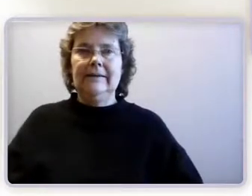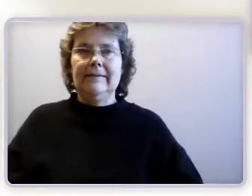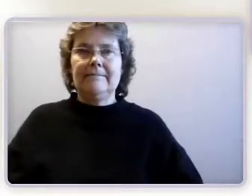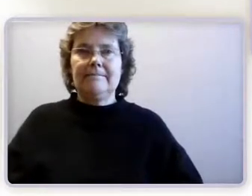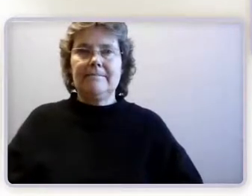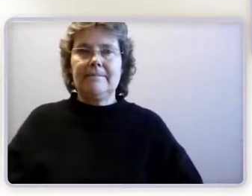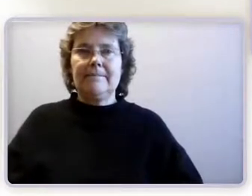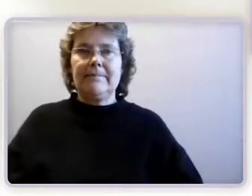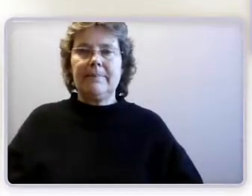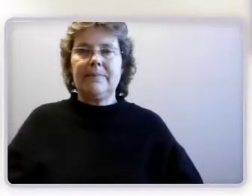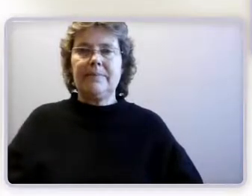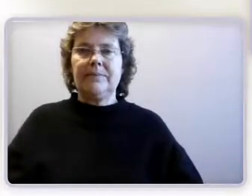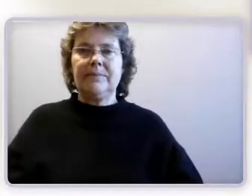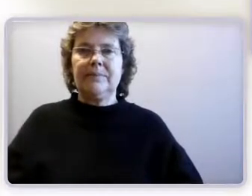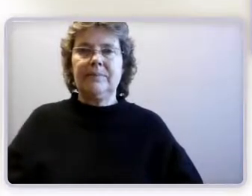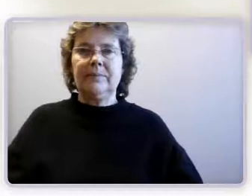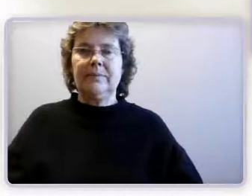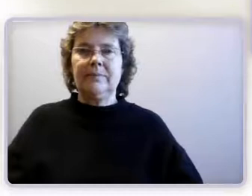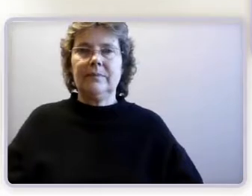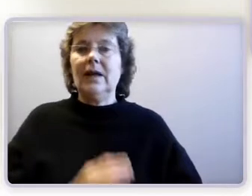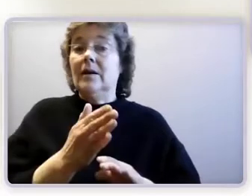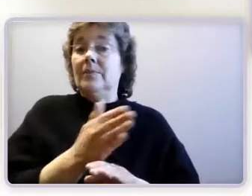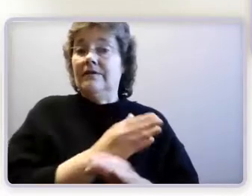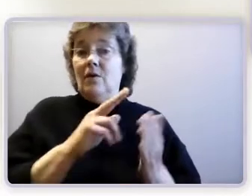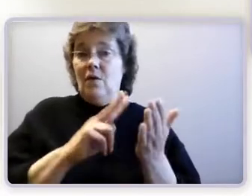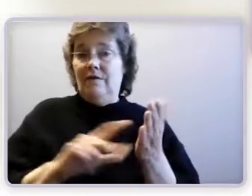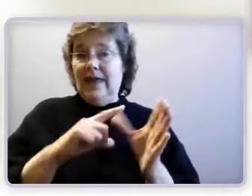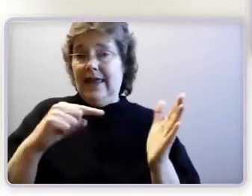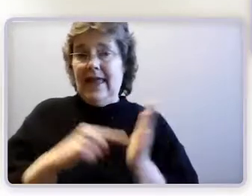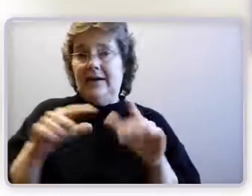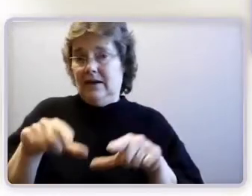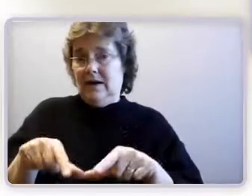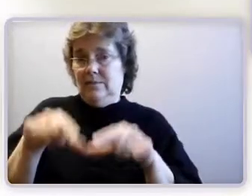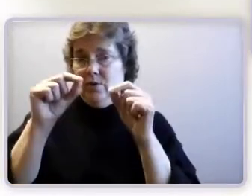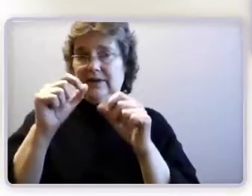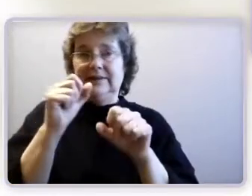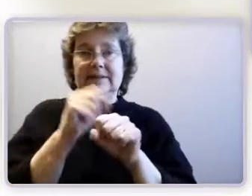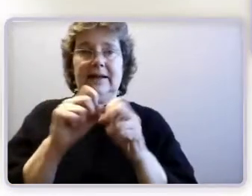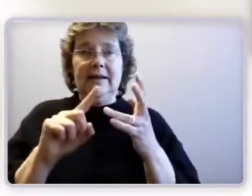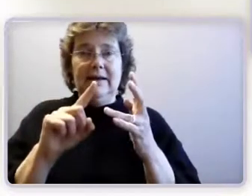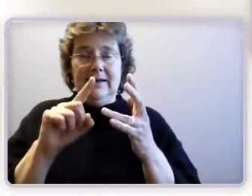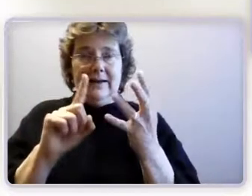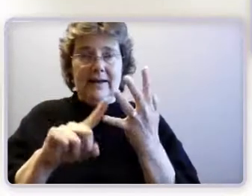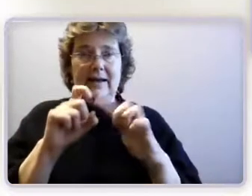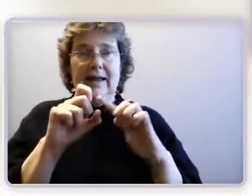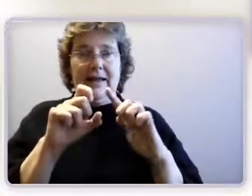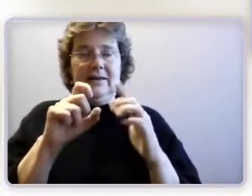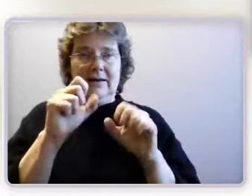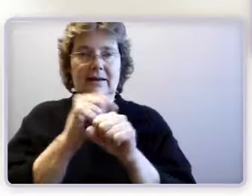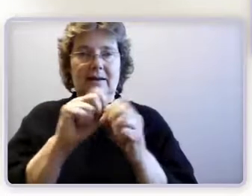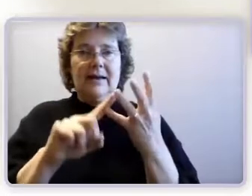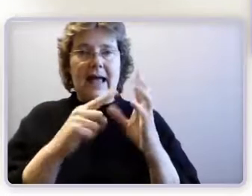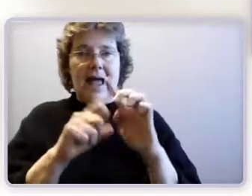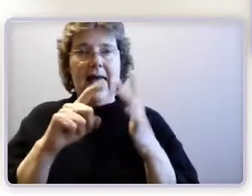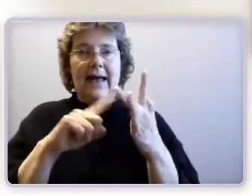So before VCAT makes a guardianship appointment or an administration for anyone, it needs to be satisfied of all of